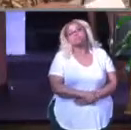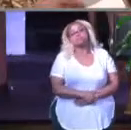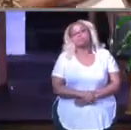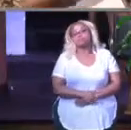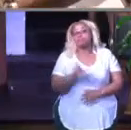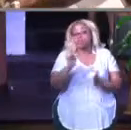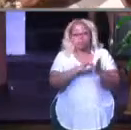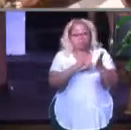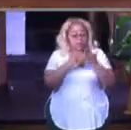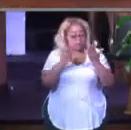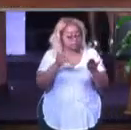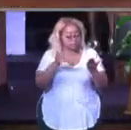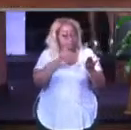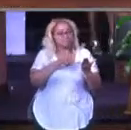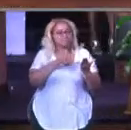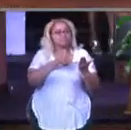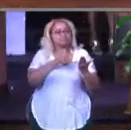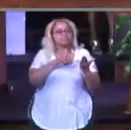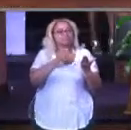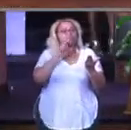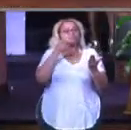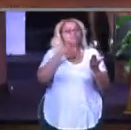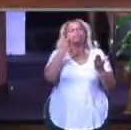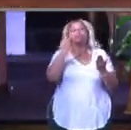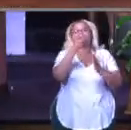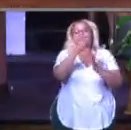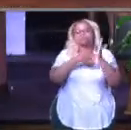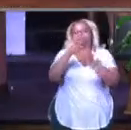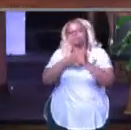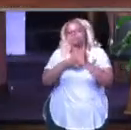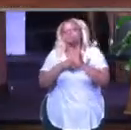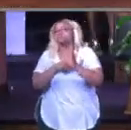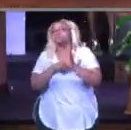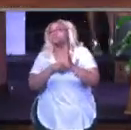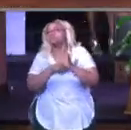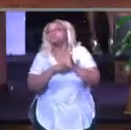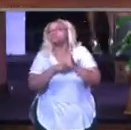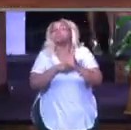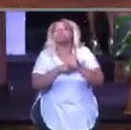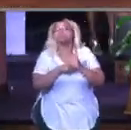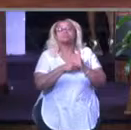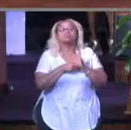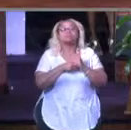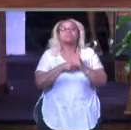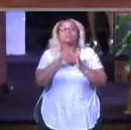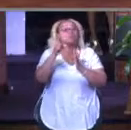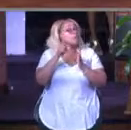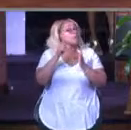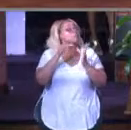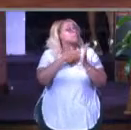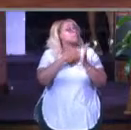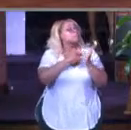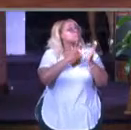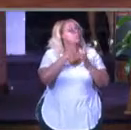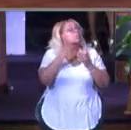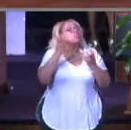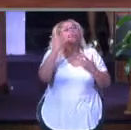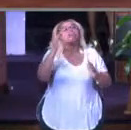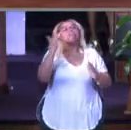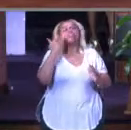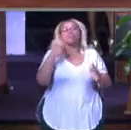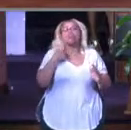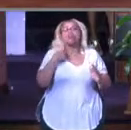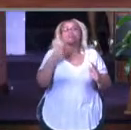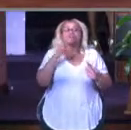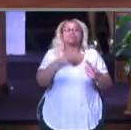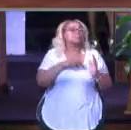If you have your Bibles, I want to direct you to two passages of Scripture. And if you were in Bible study on Wednesday, you probably already know where I'm getting